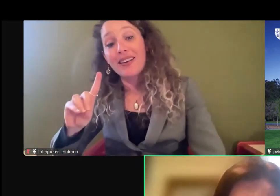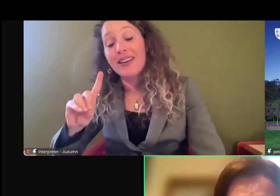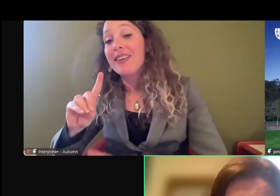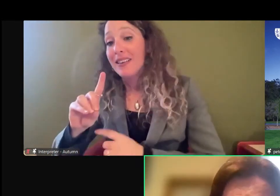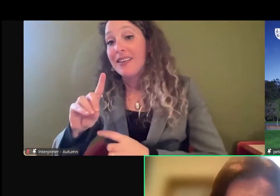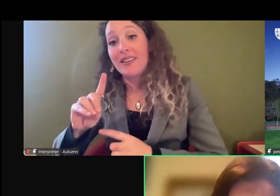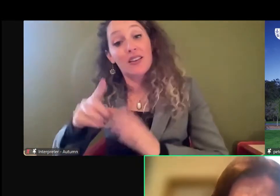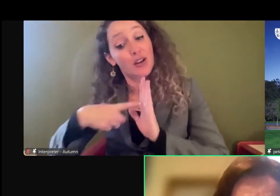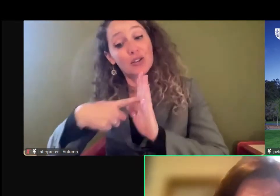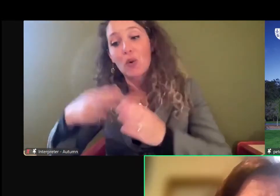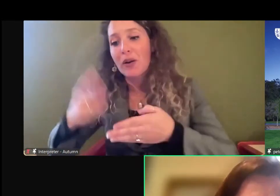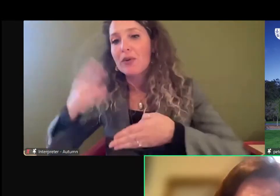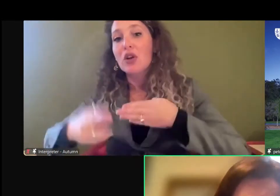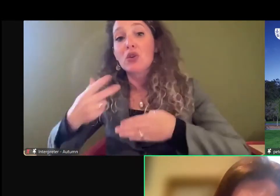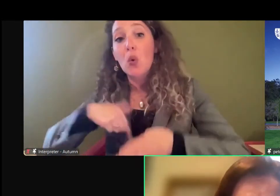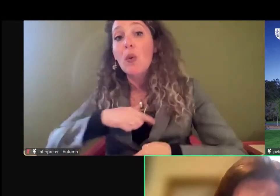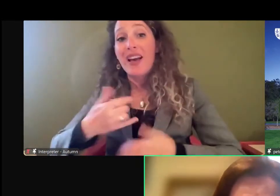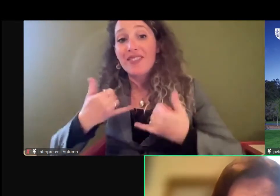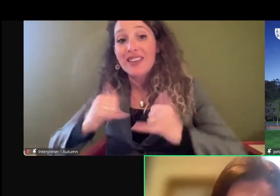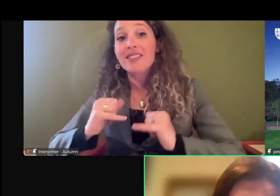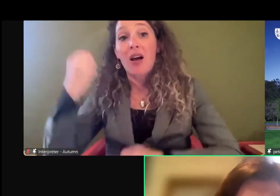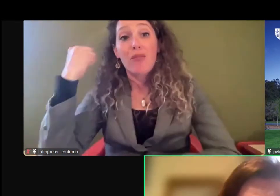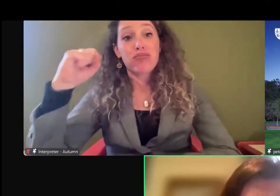keep pushing to defend Medicaid.